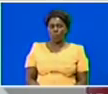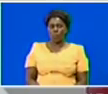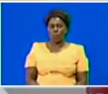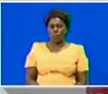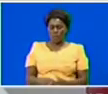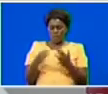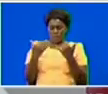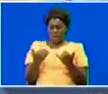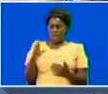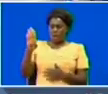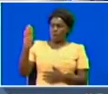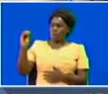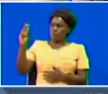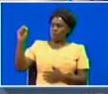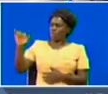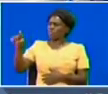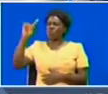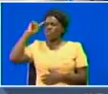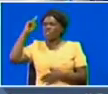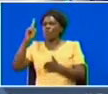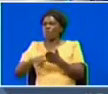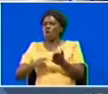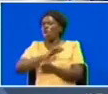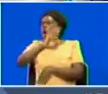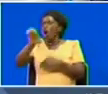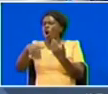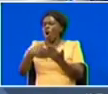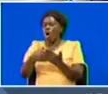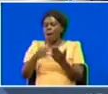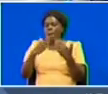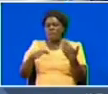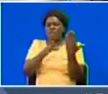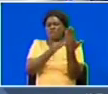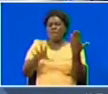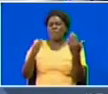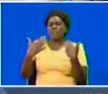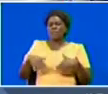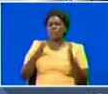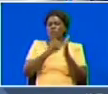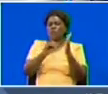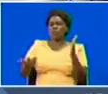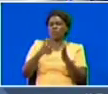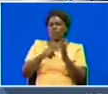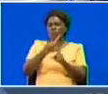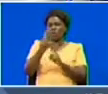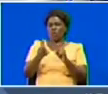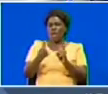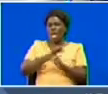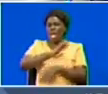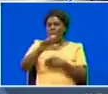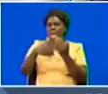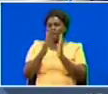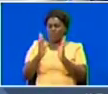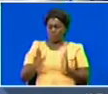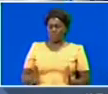All right, Bonnie, coming to you, what do you think? Should you think that people who are not very popular should be excluded from the presidential debates? No, everyone has a right to vie,